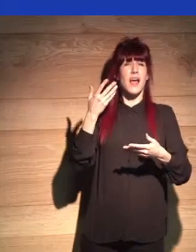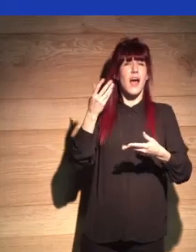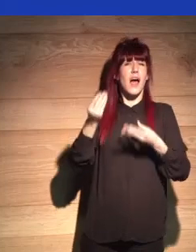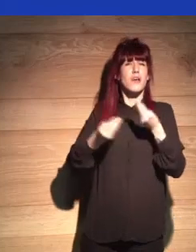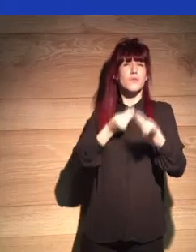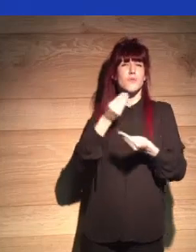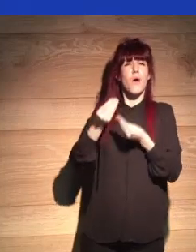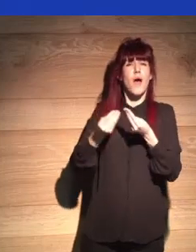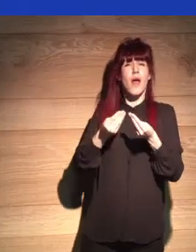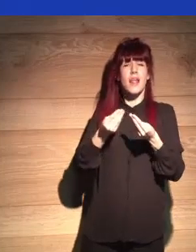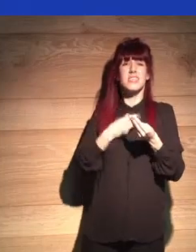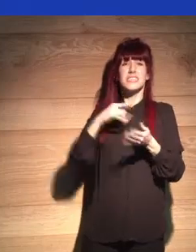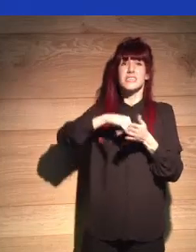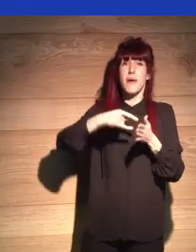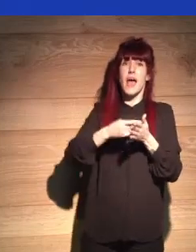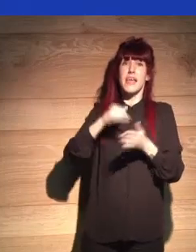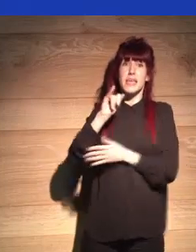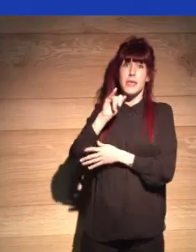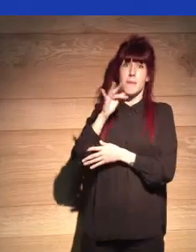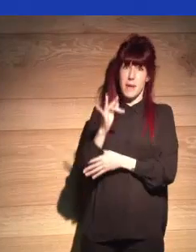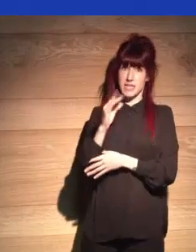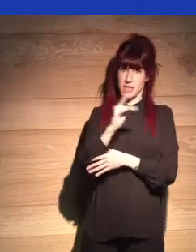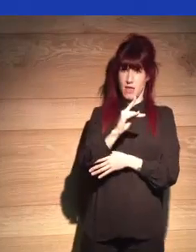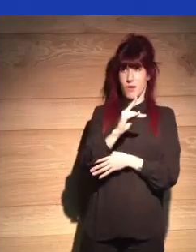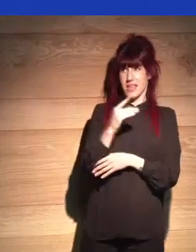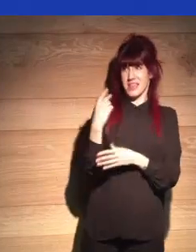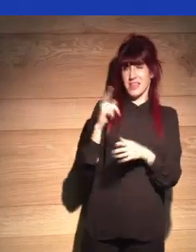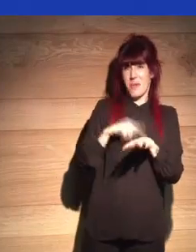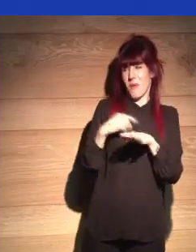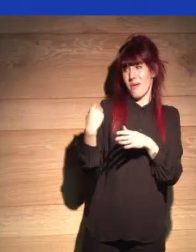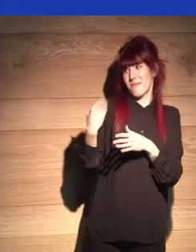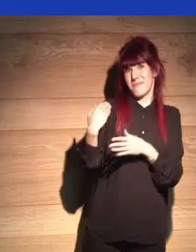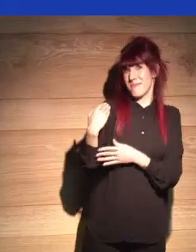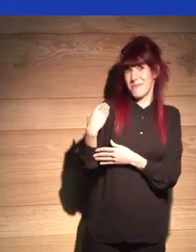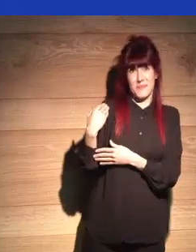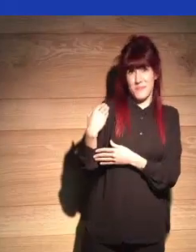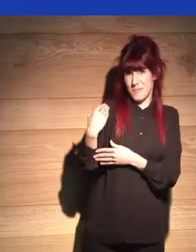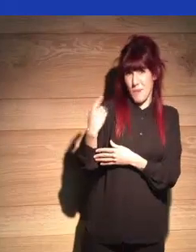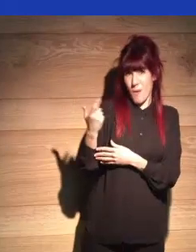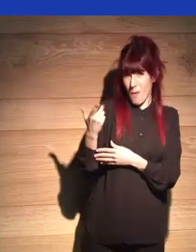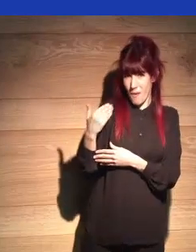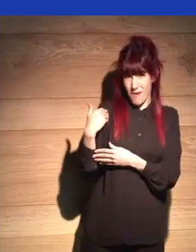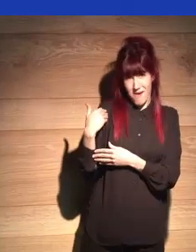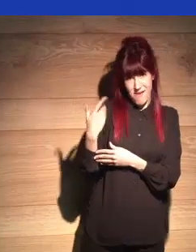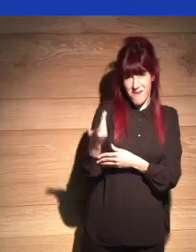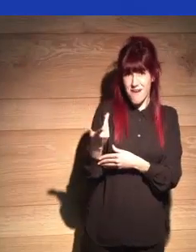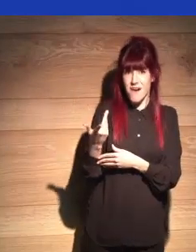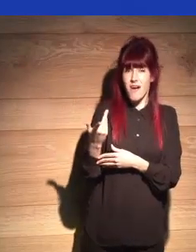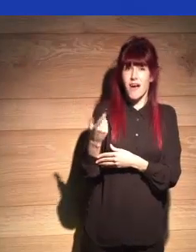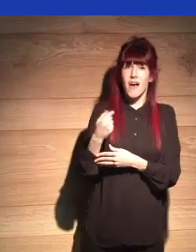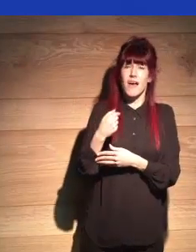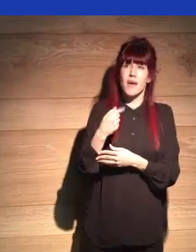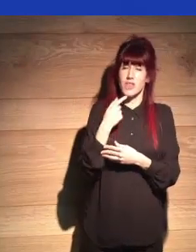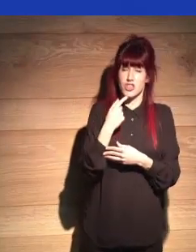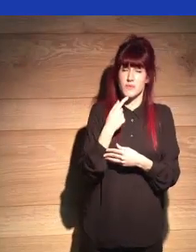act in the R&D system. Although I have had little time, let's see if